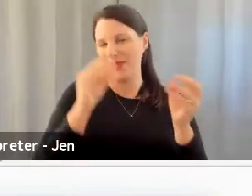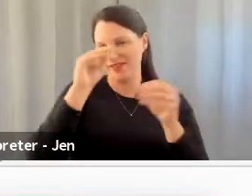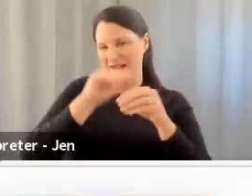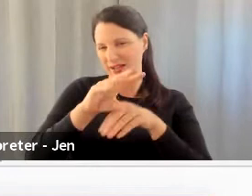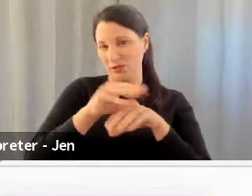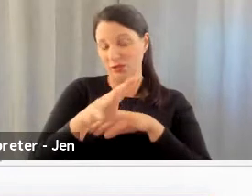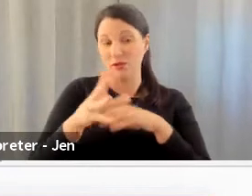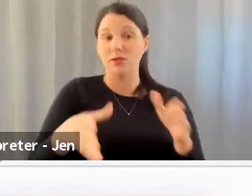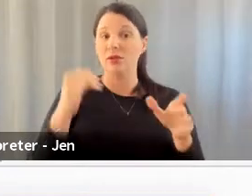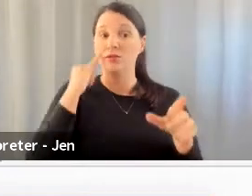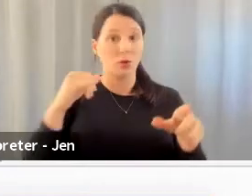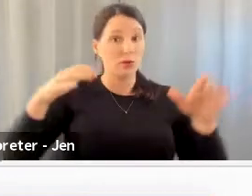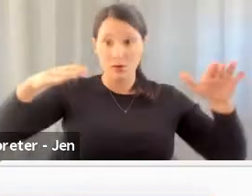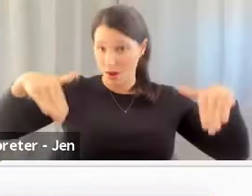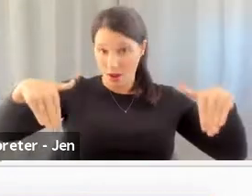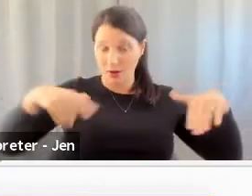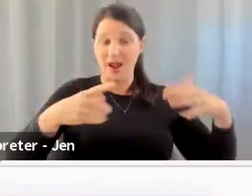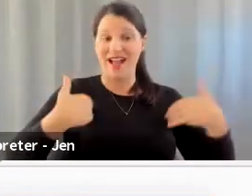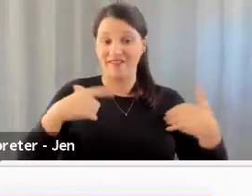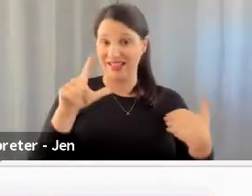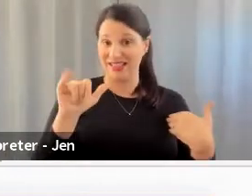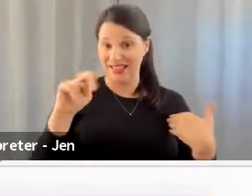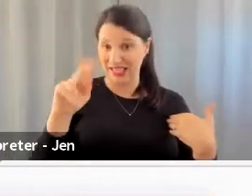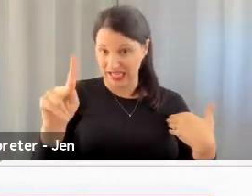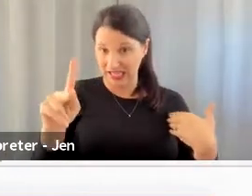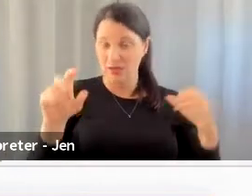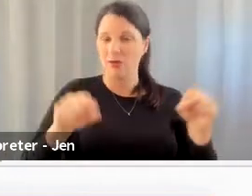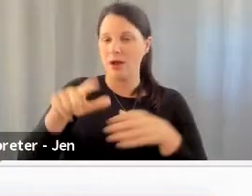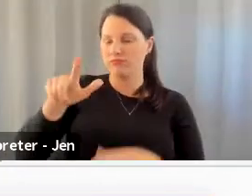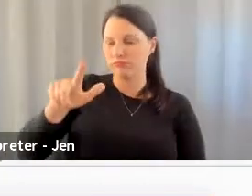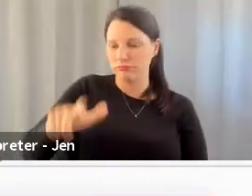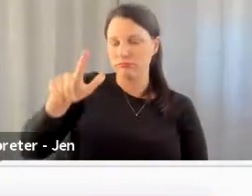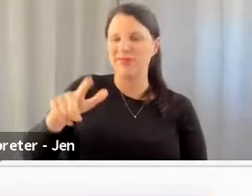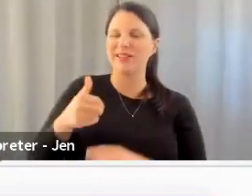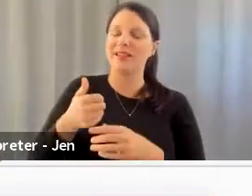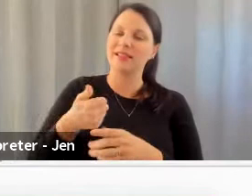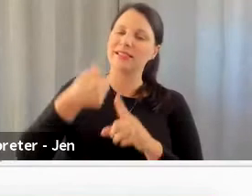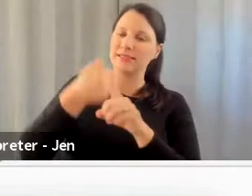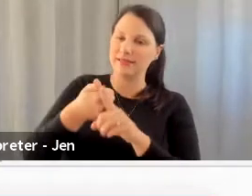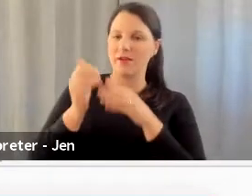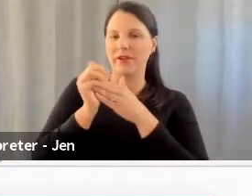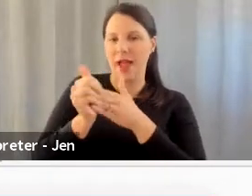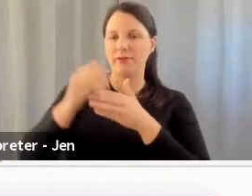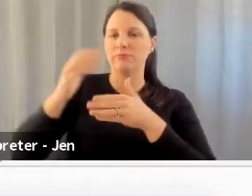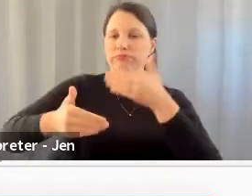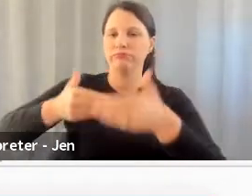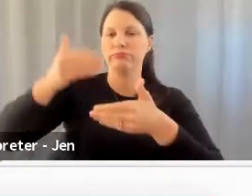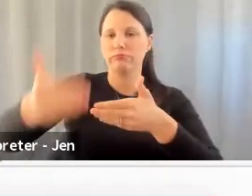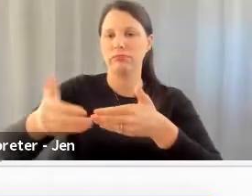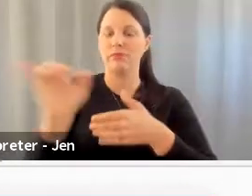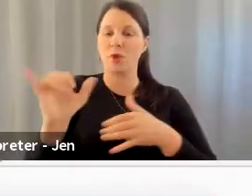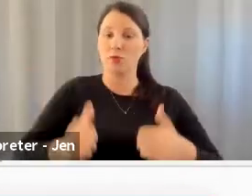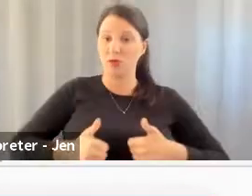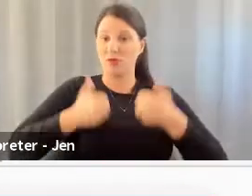already, we've listed a link there for you to go ahead and check out the self-guided presentations and the live workshops. Also, there